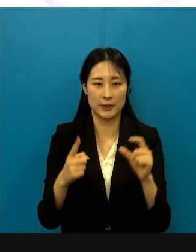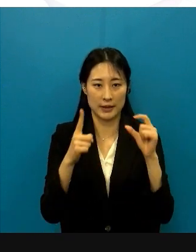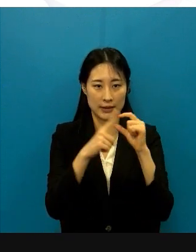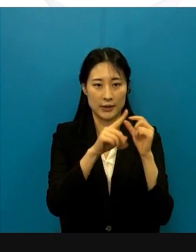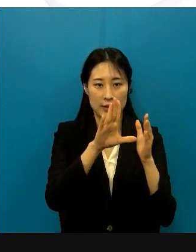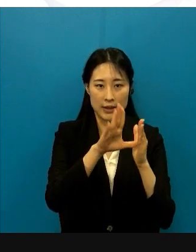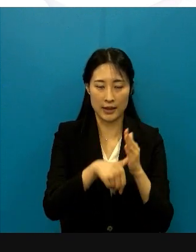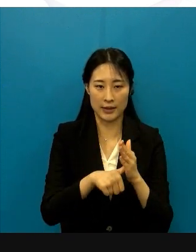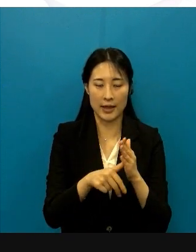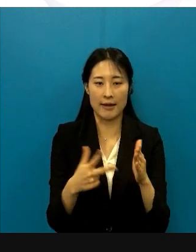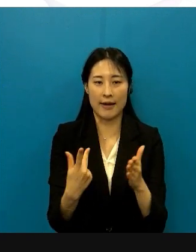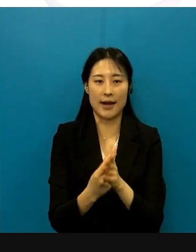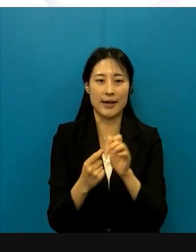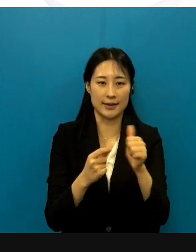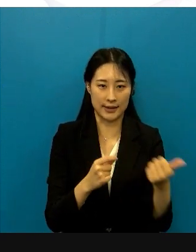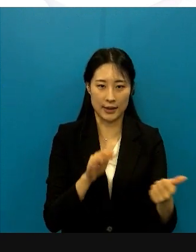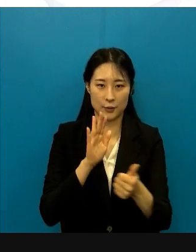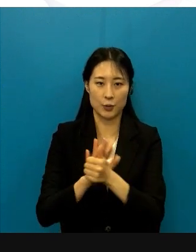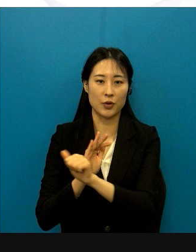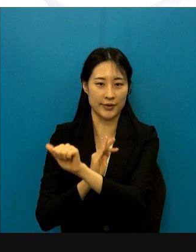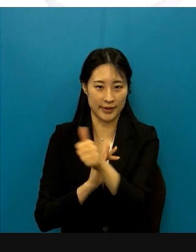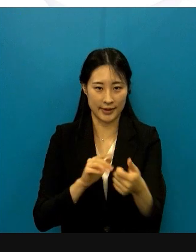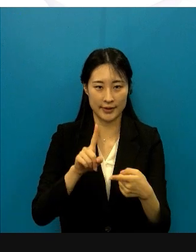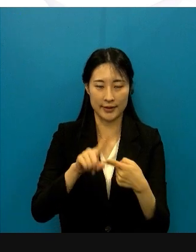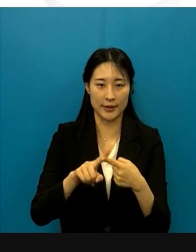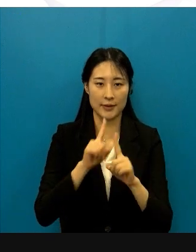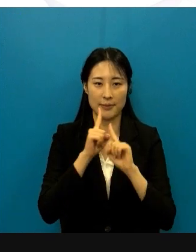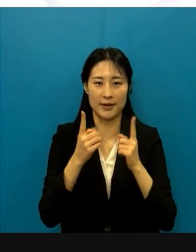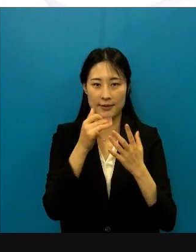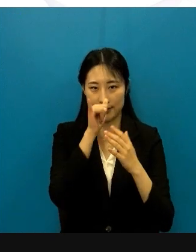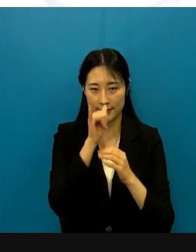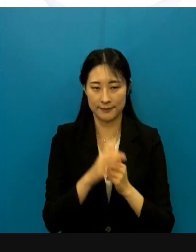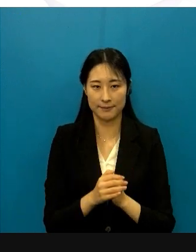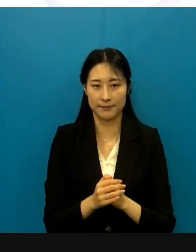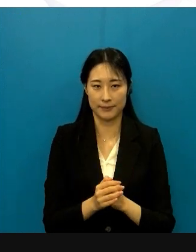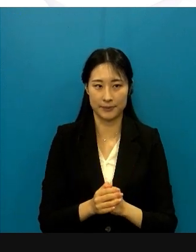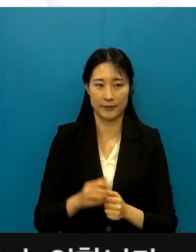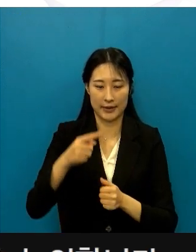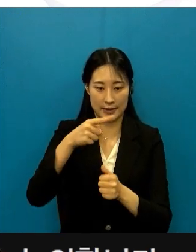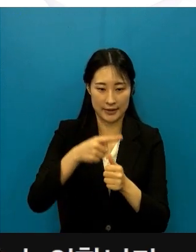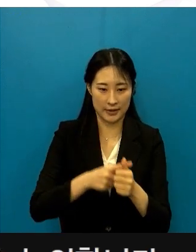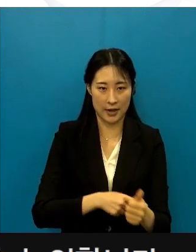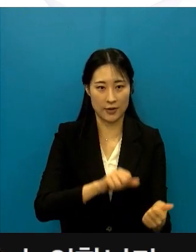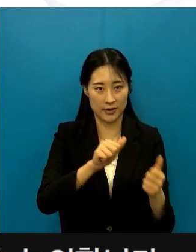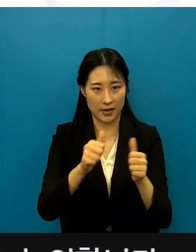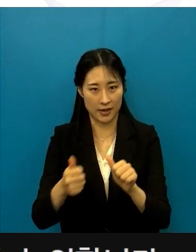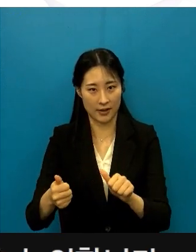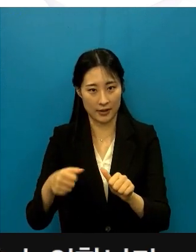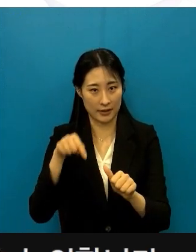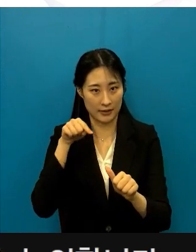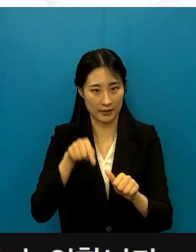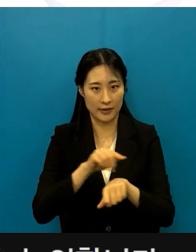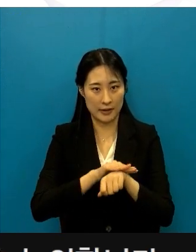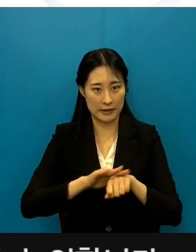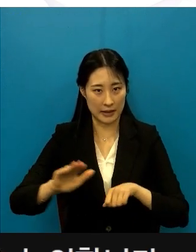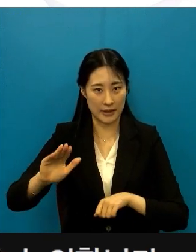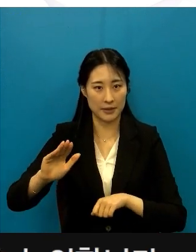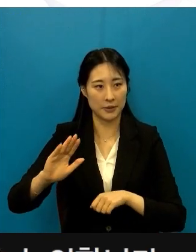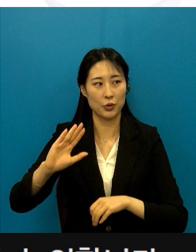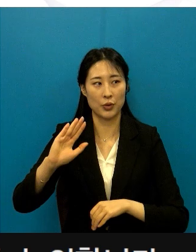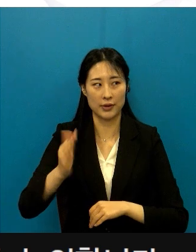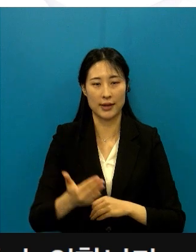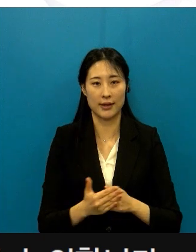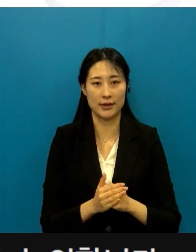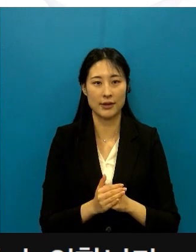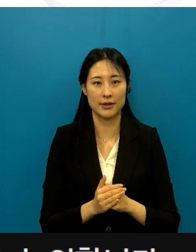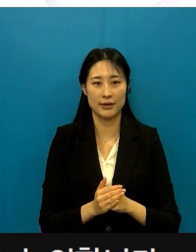death and whether that is happening in a good way. So this is what I want to look at today by focusing on